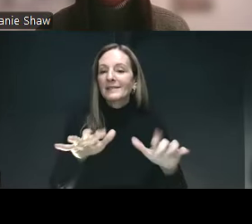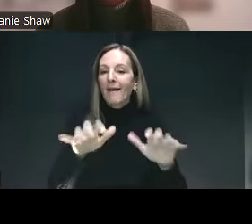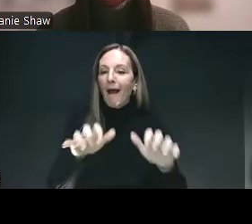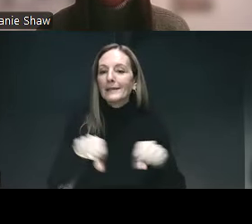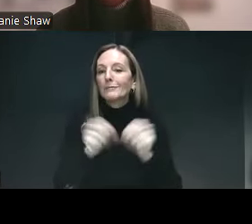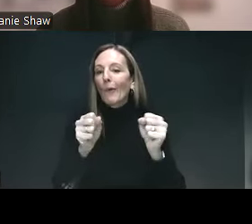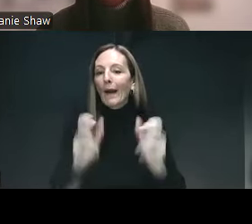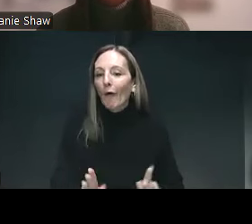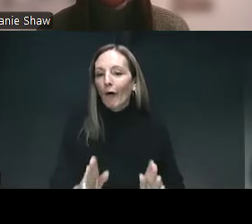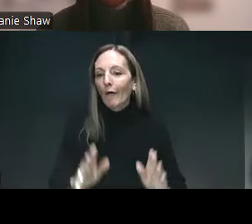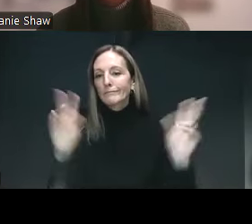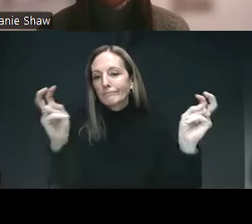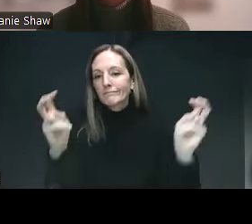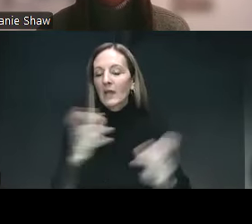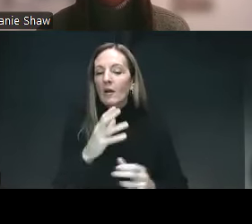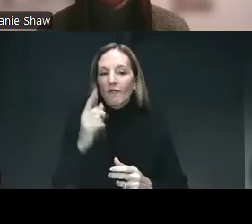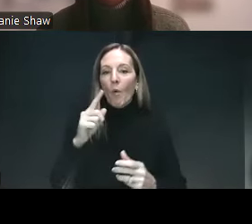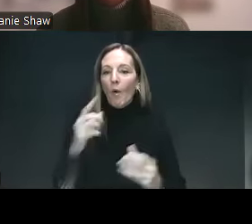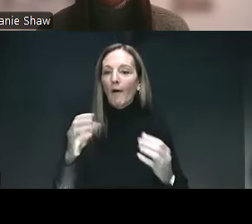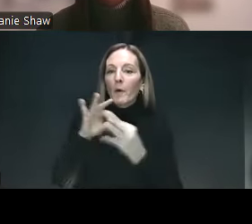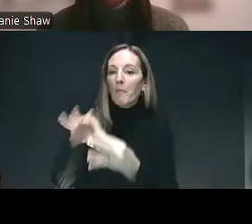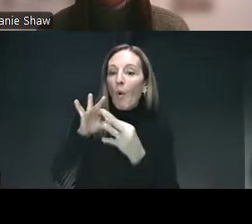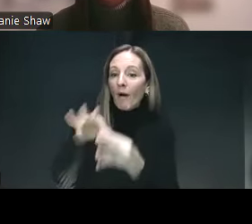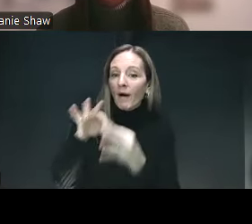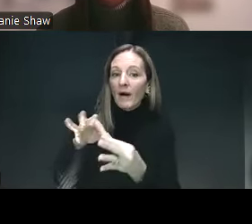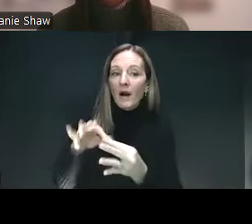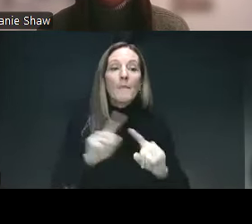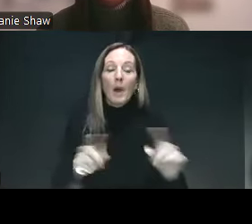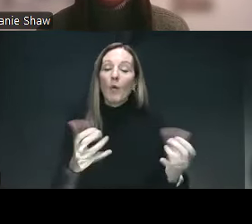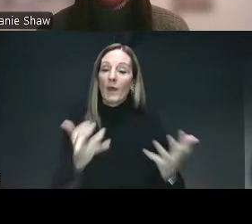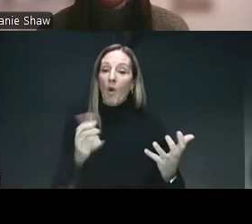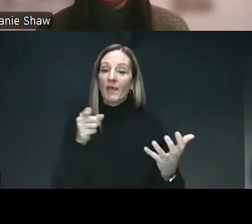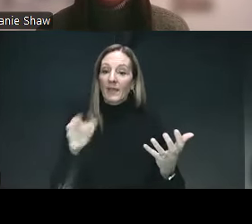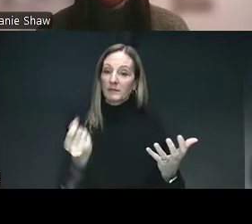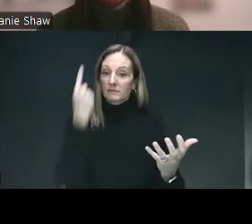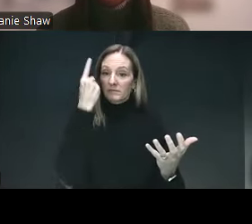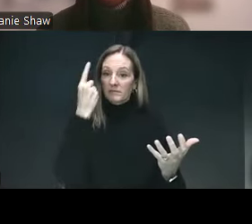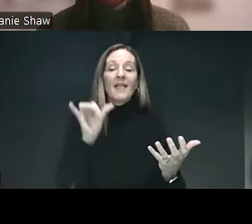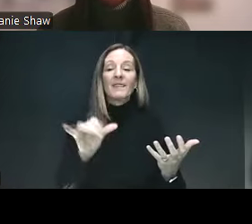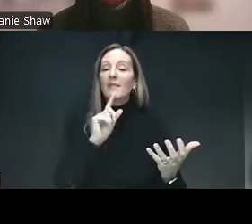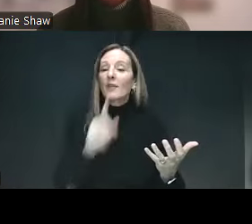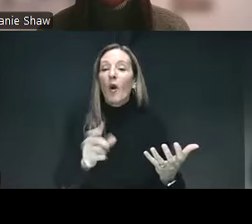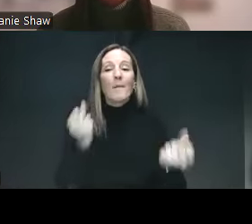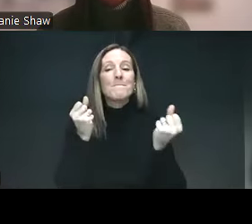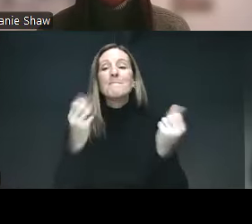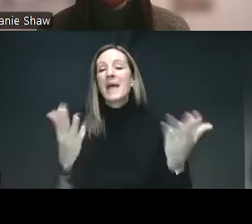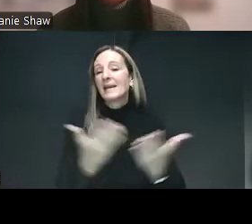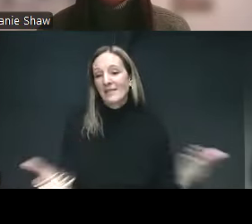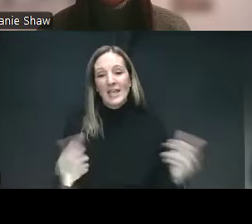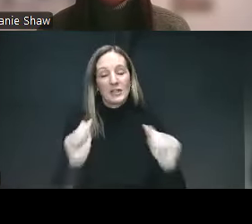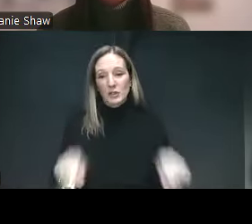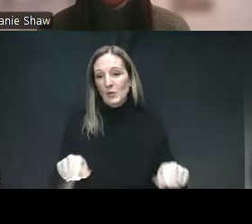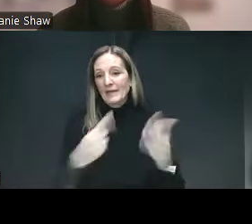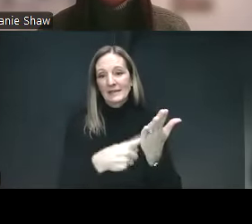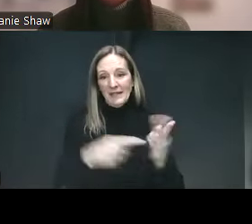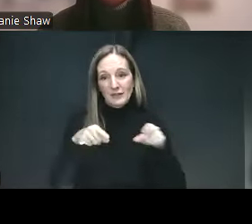with the student. But importantly, what we want to have them understand is that there are many things that you can talk to an employer about. I mean, there are many